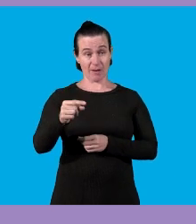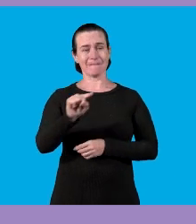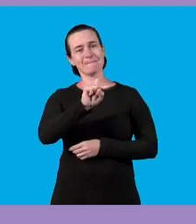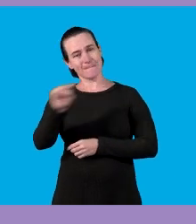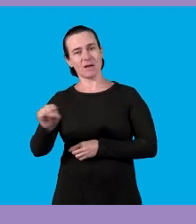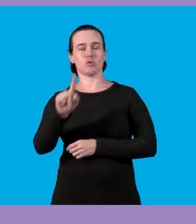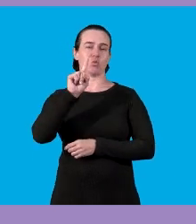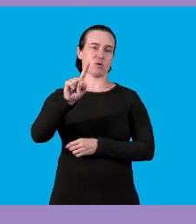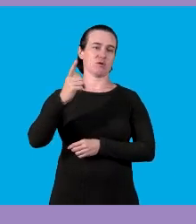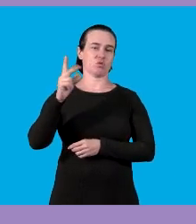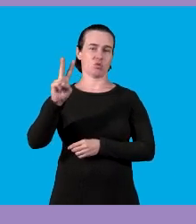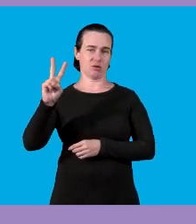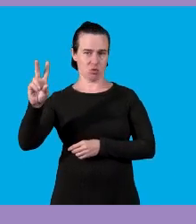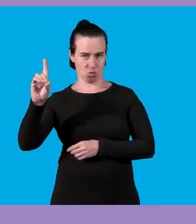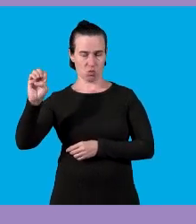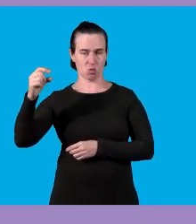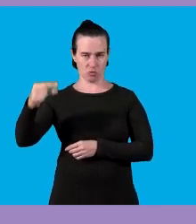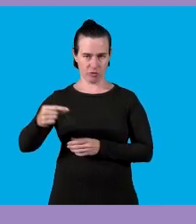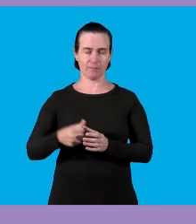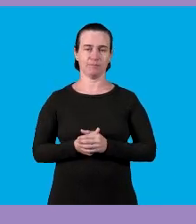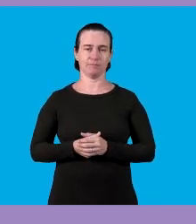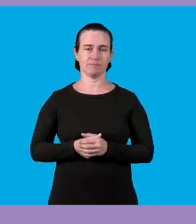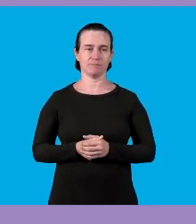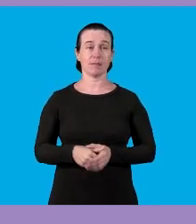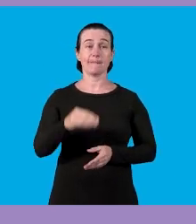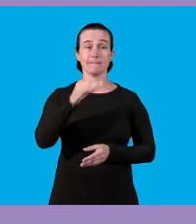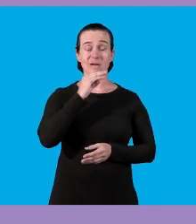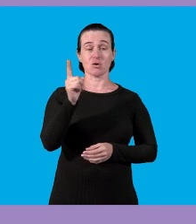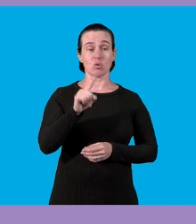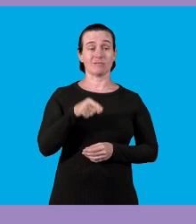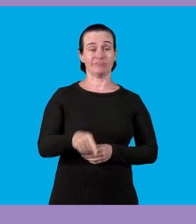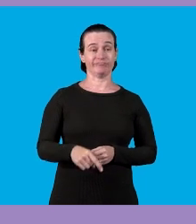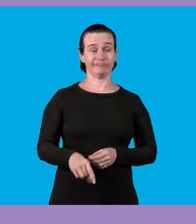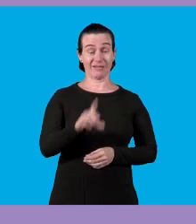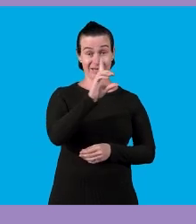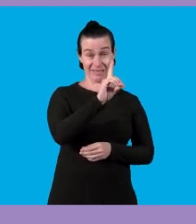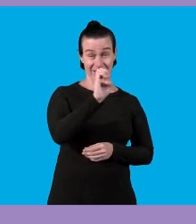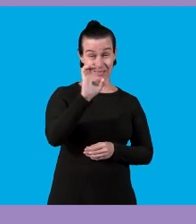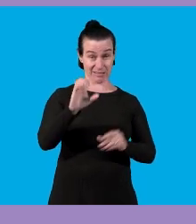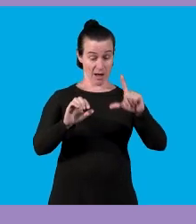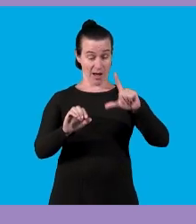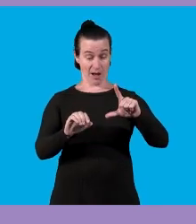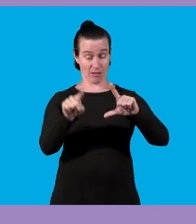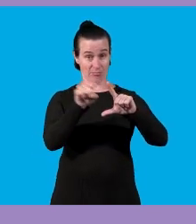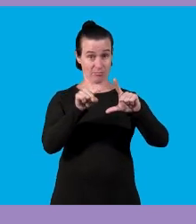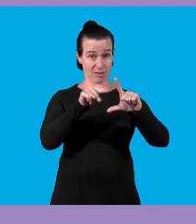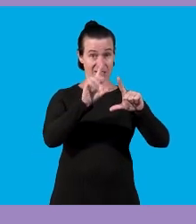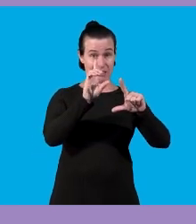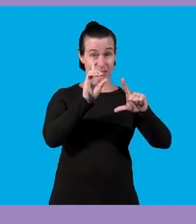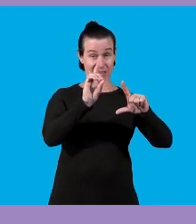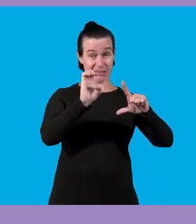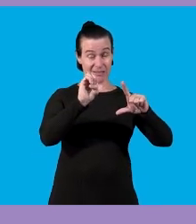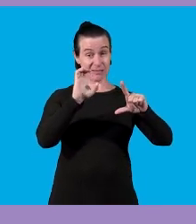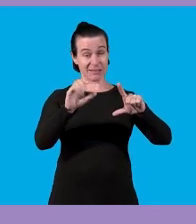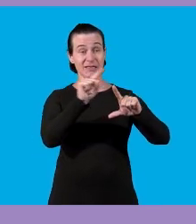180 minus 122 degrees. And therefore, angle DEC